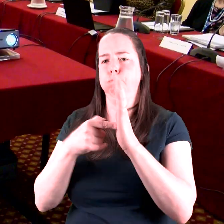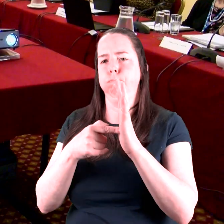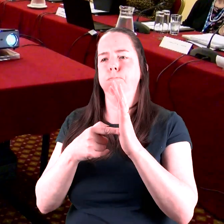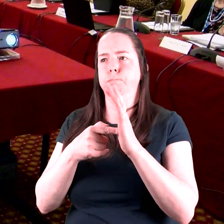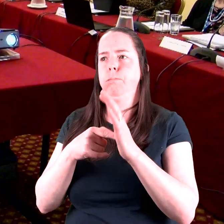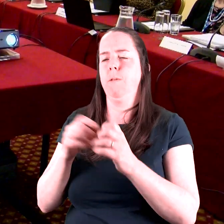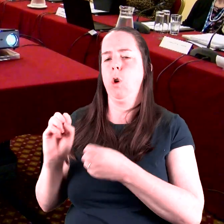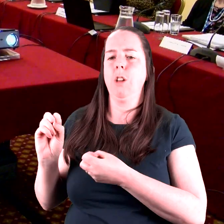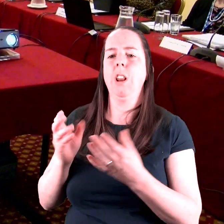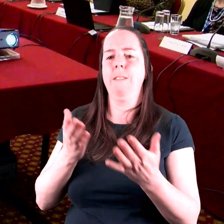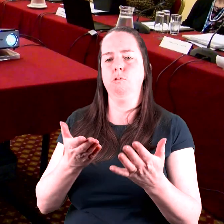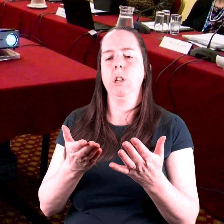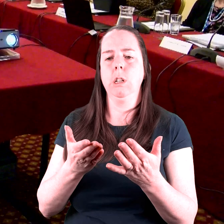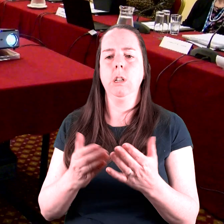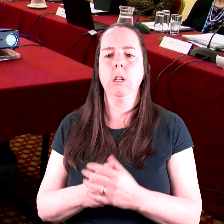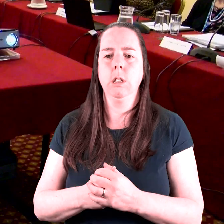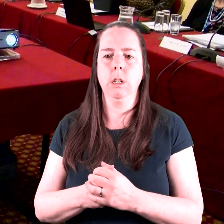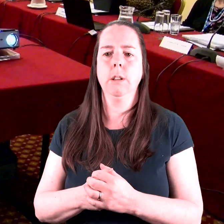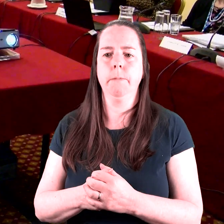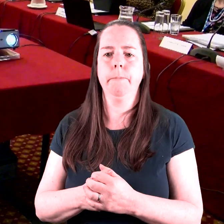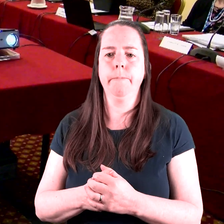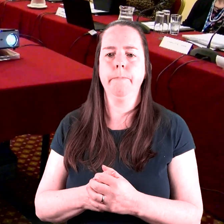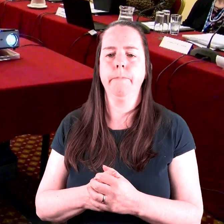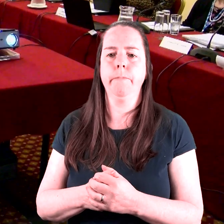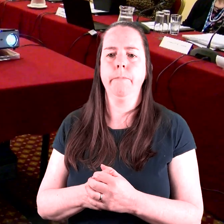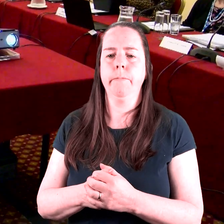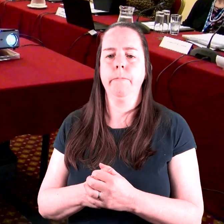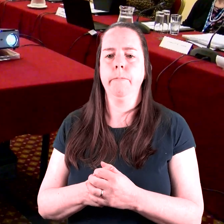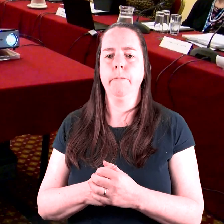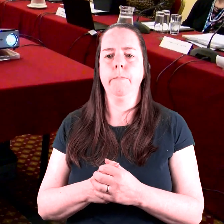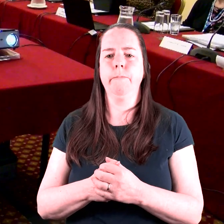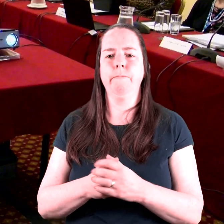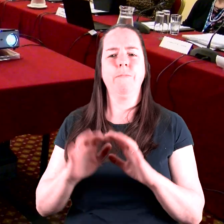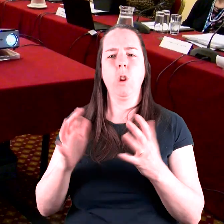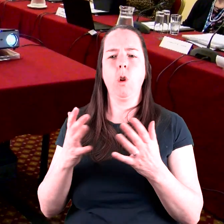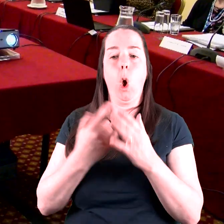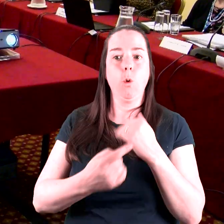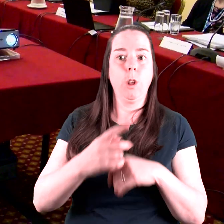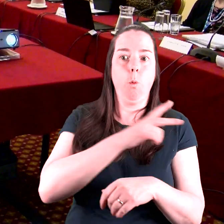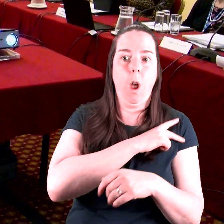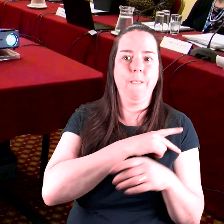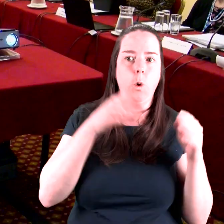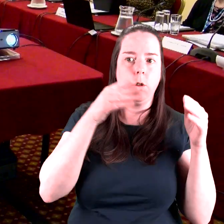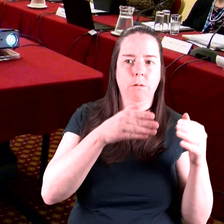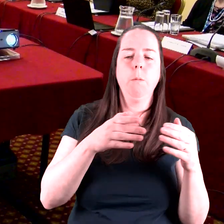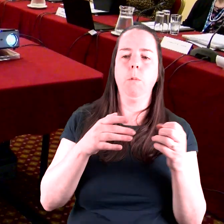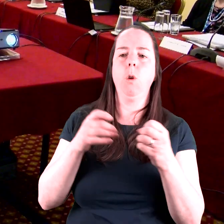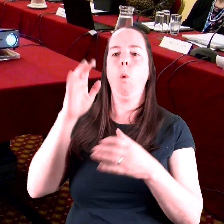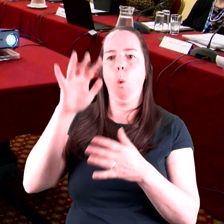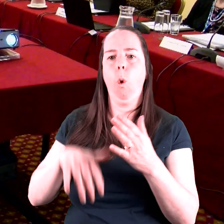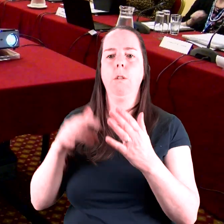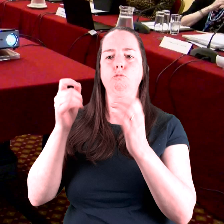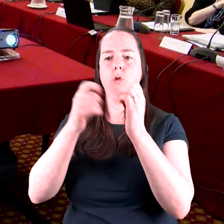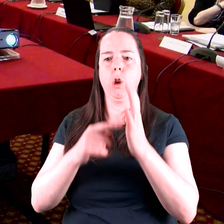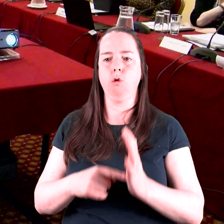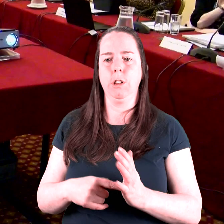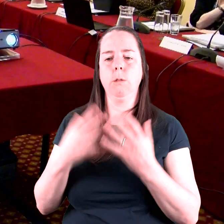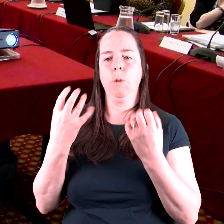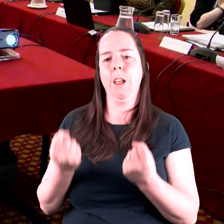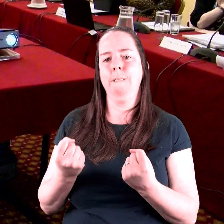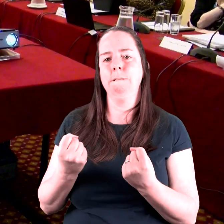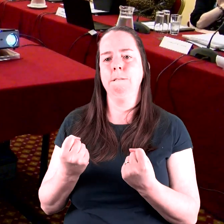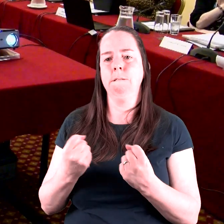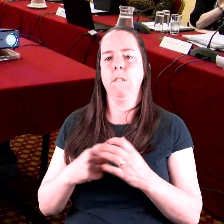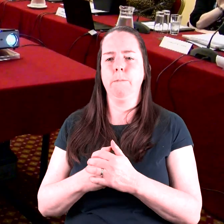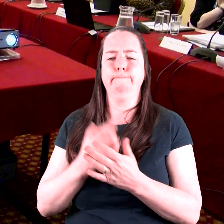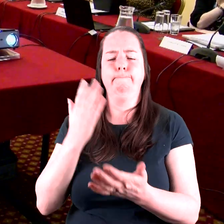our delivery of a lot of this, not just not just on workforce, but on all of the priorities that we